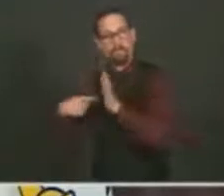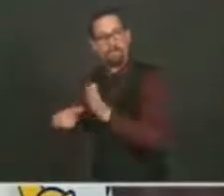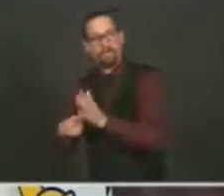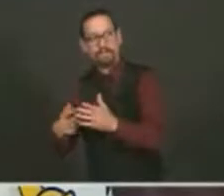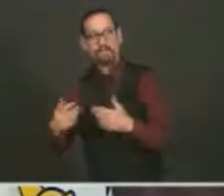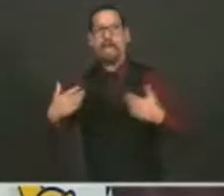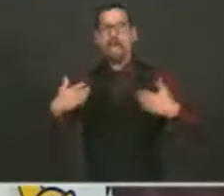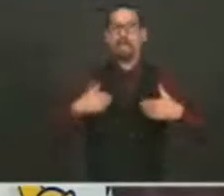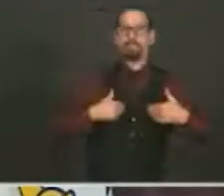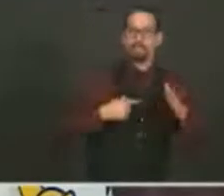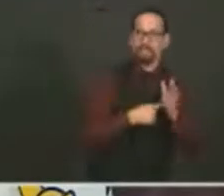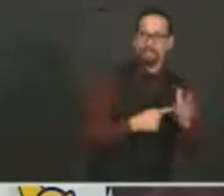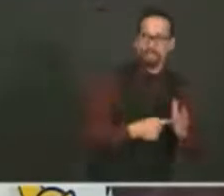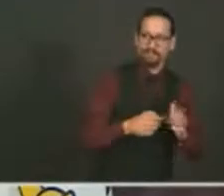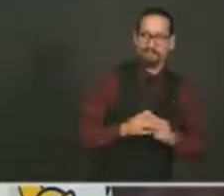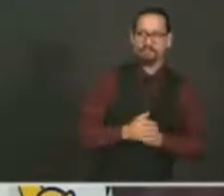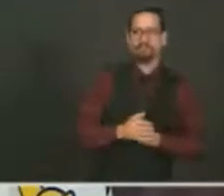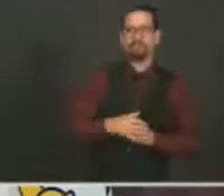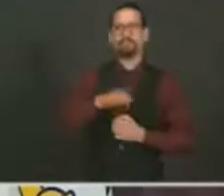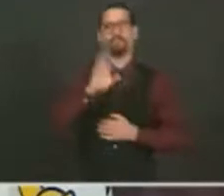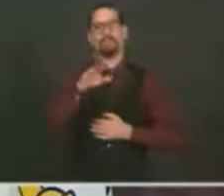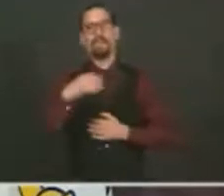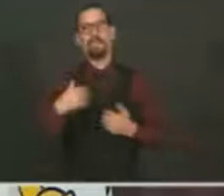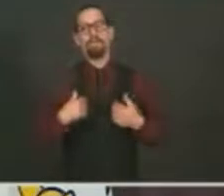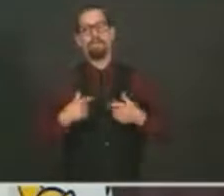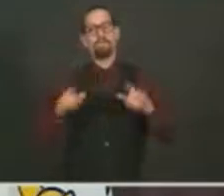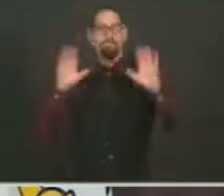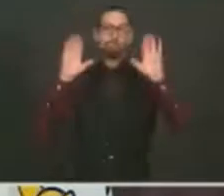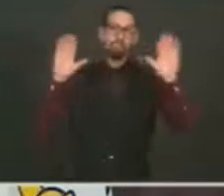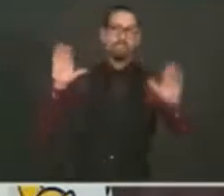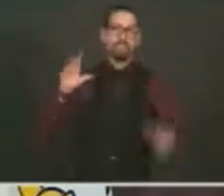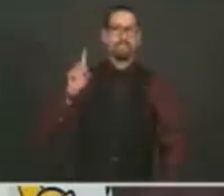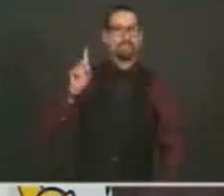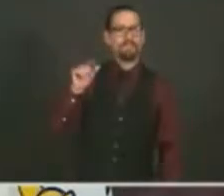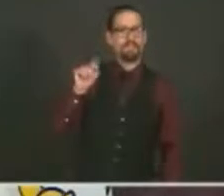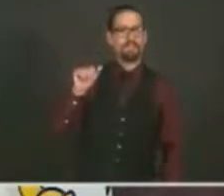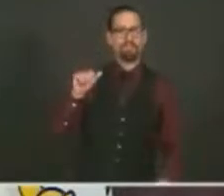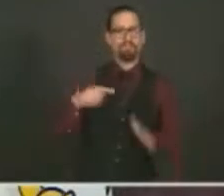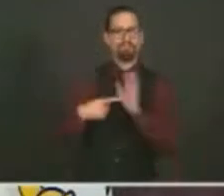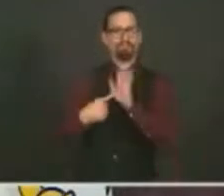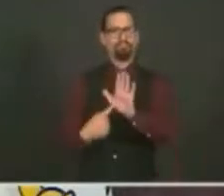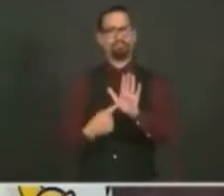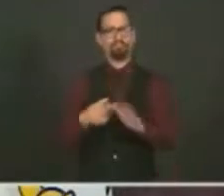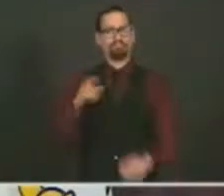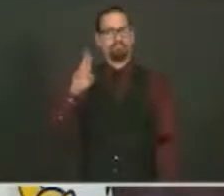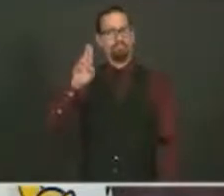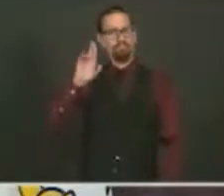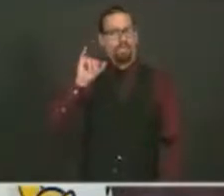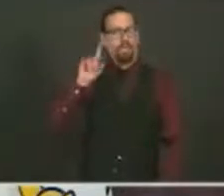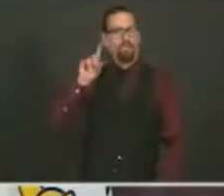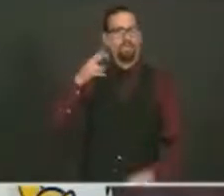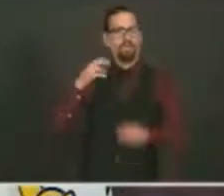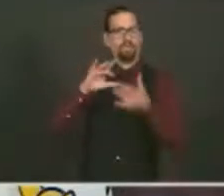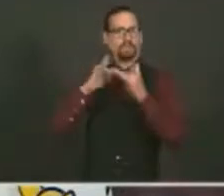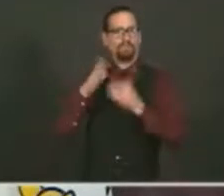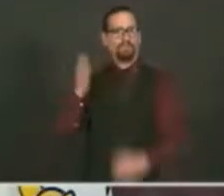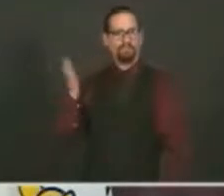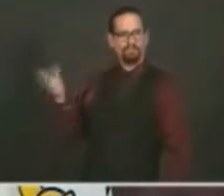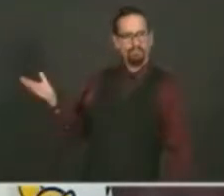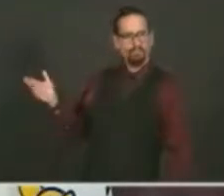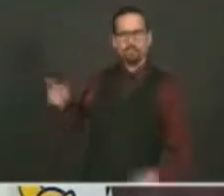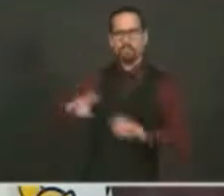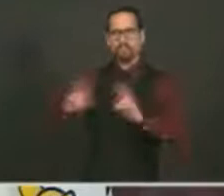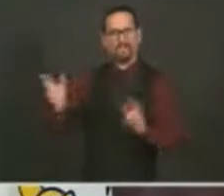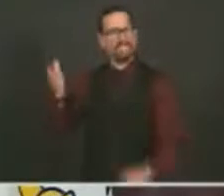we have an excellent data dashboard, the Rhode Island Department of Health, that I want people to check out because it allows us